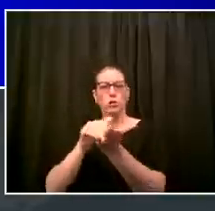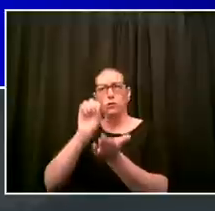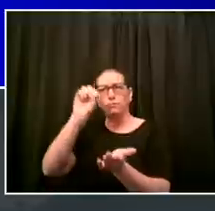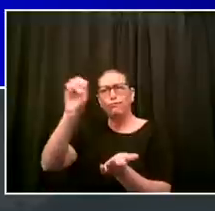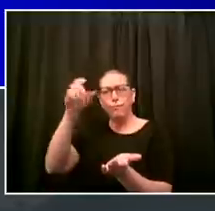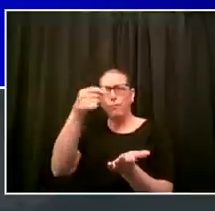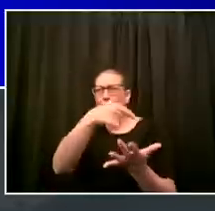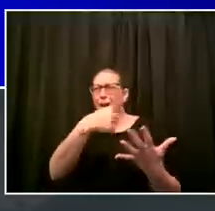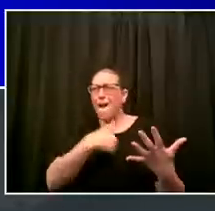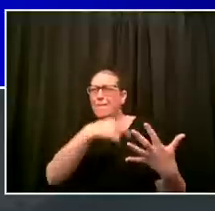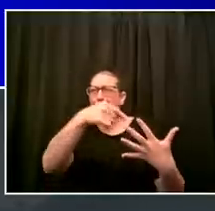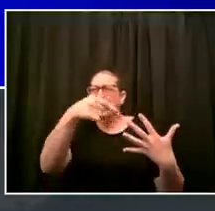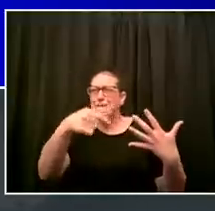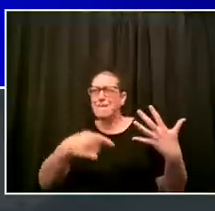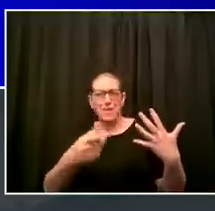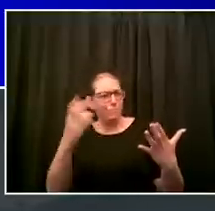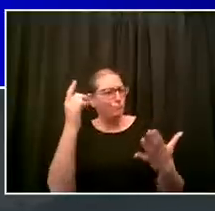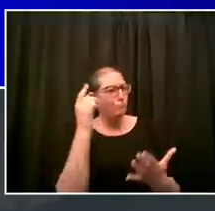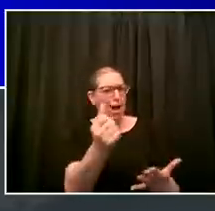that's what we all need to do together